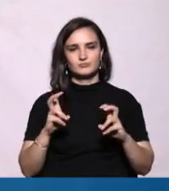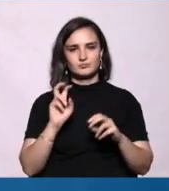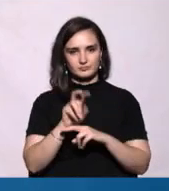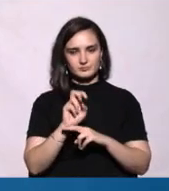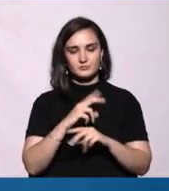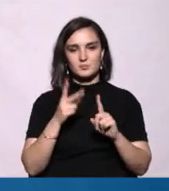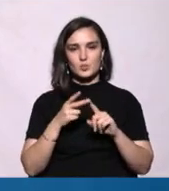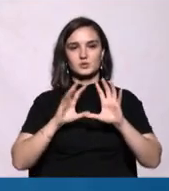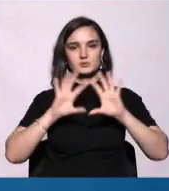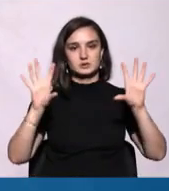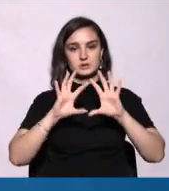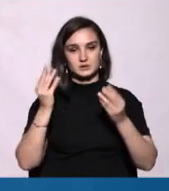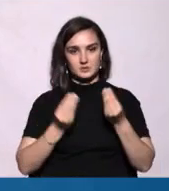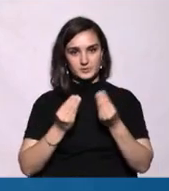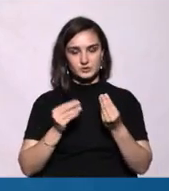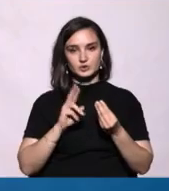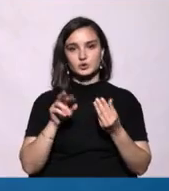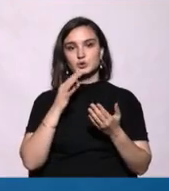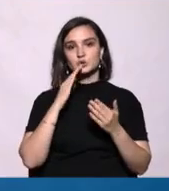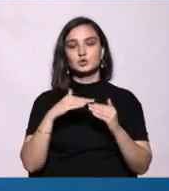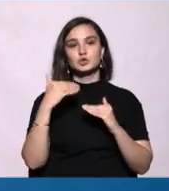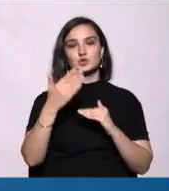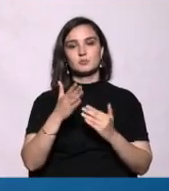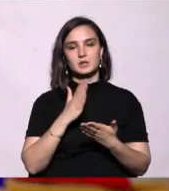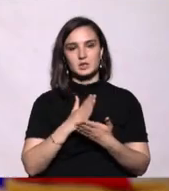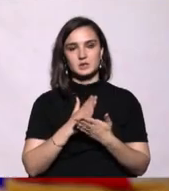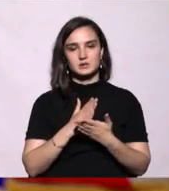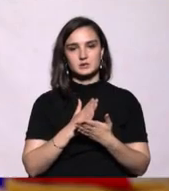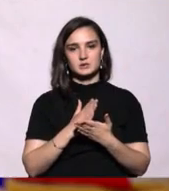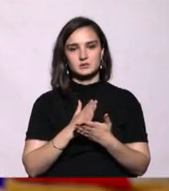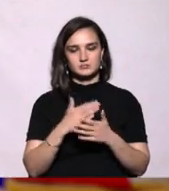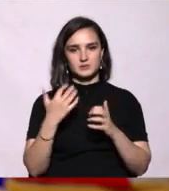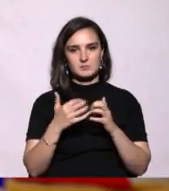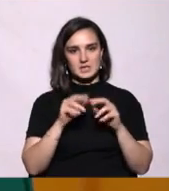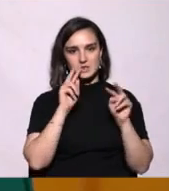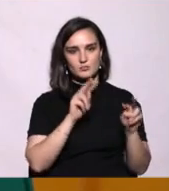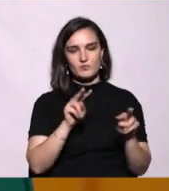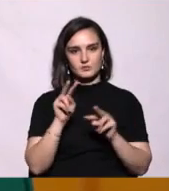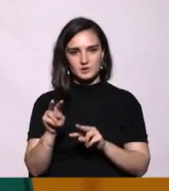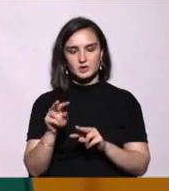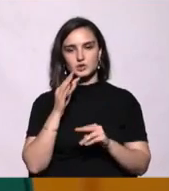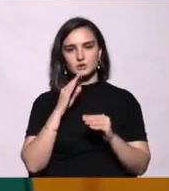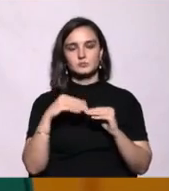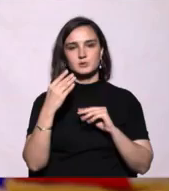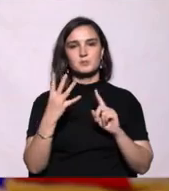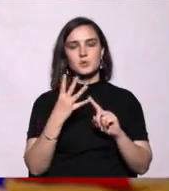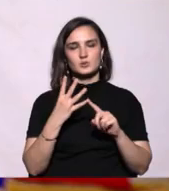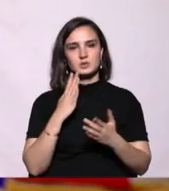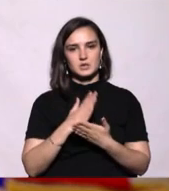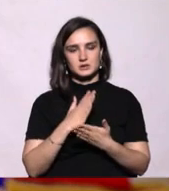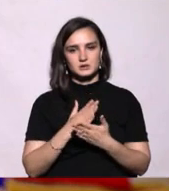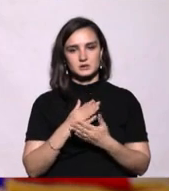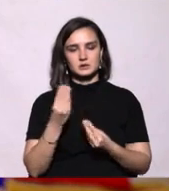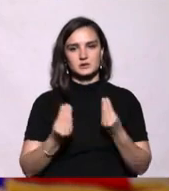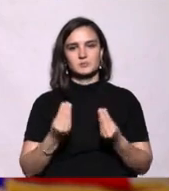play volleyball. And, after that is do gardening. And, the fourth one is